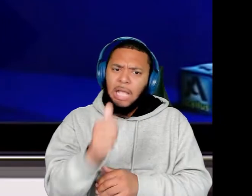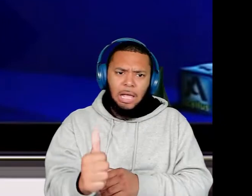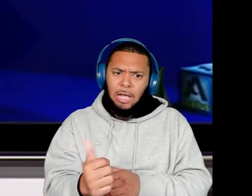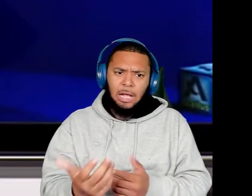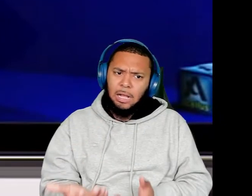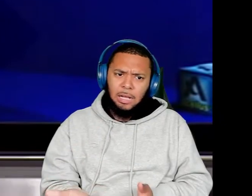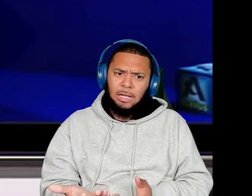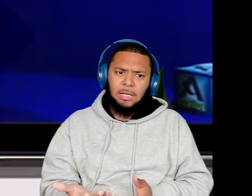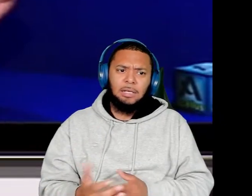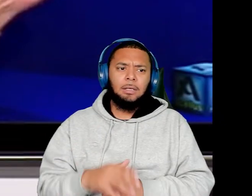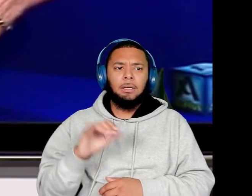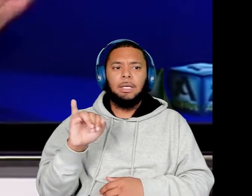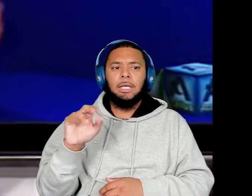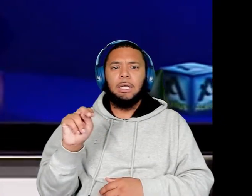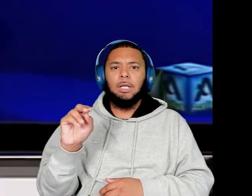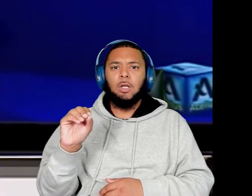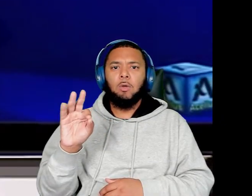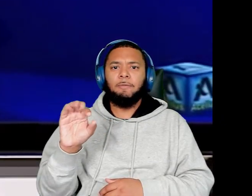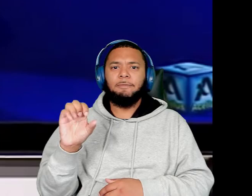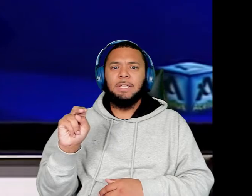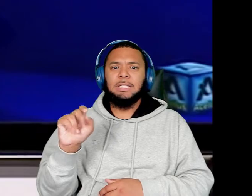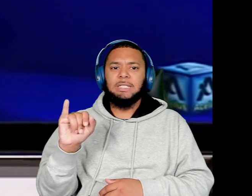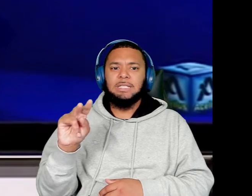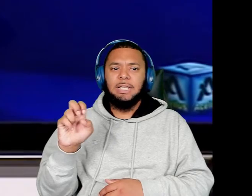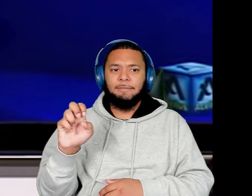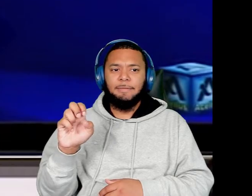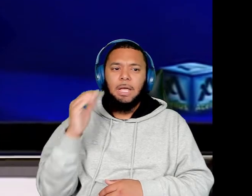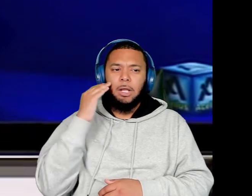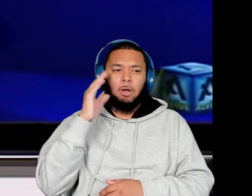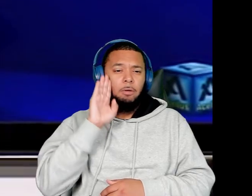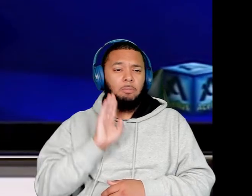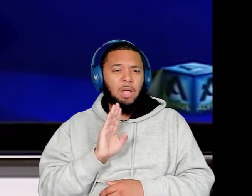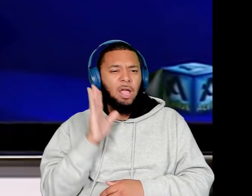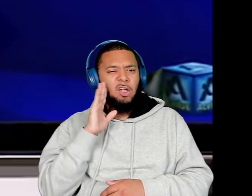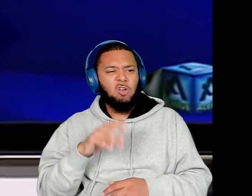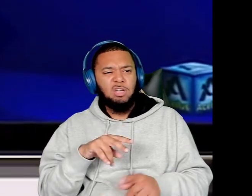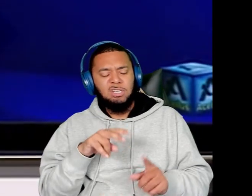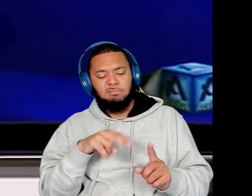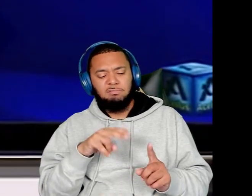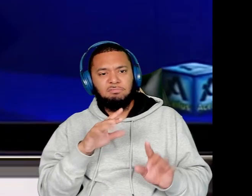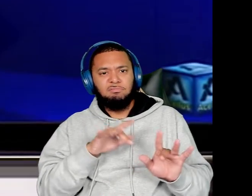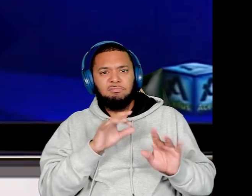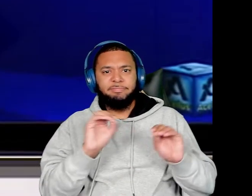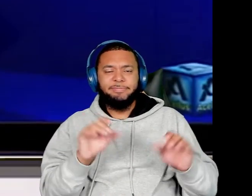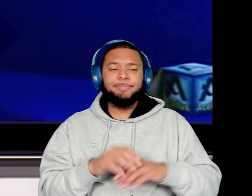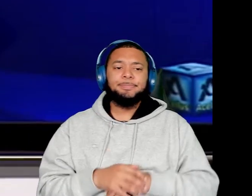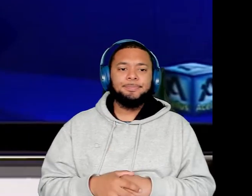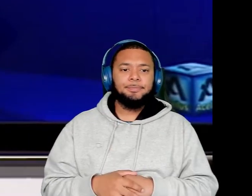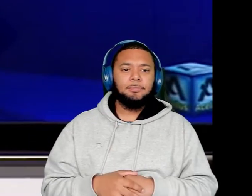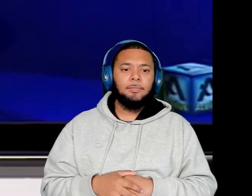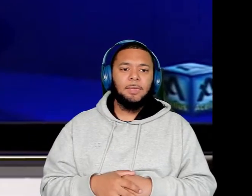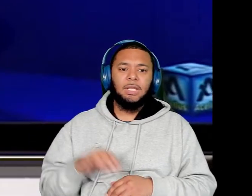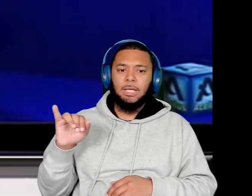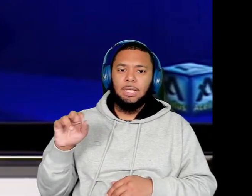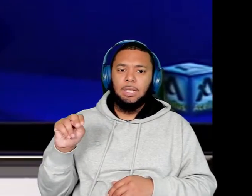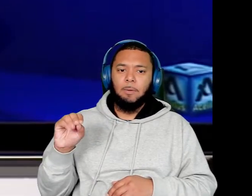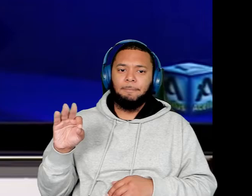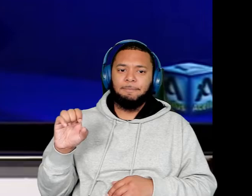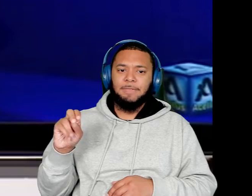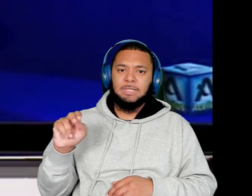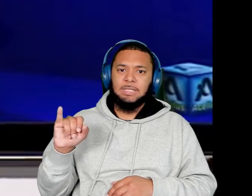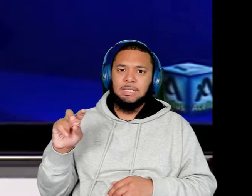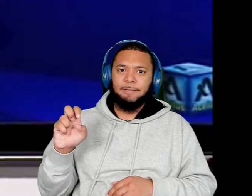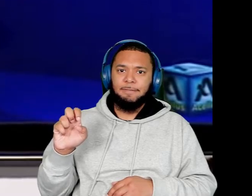him. Inoffensive might be a word that you might struggle with a little bit. Let's see if there are other